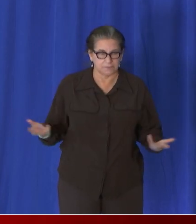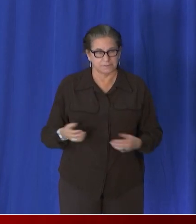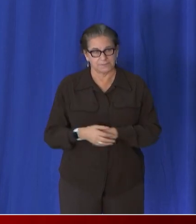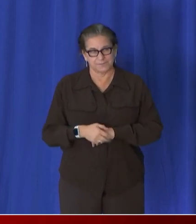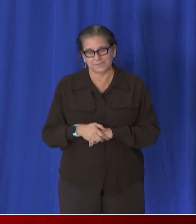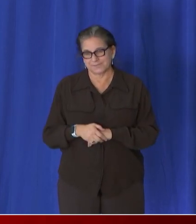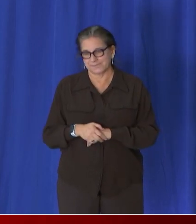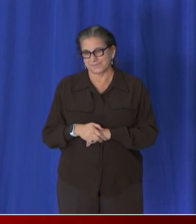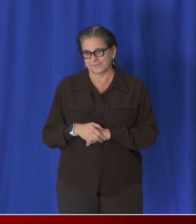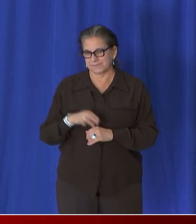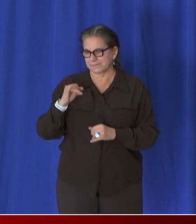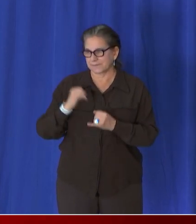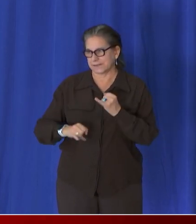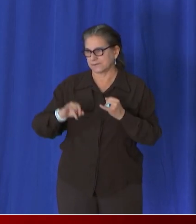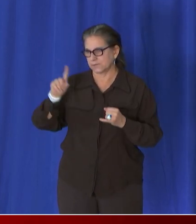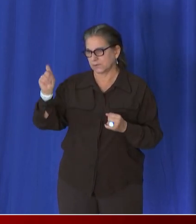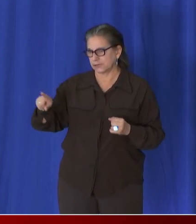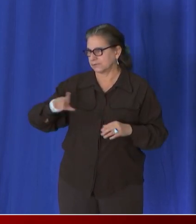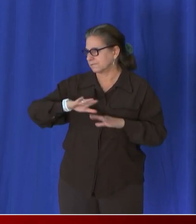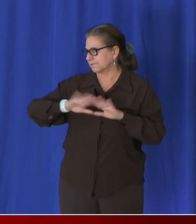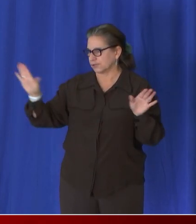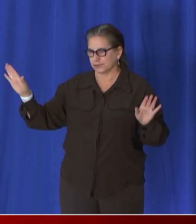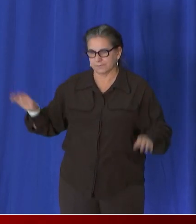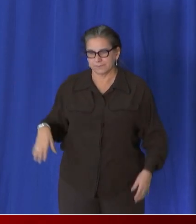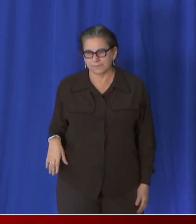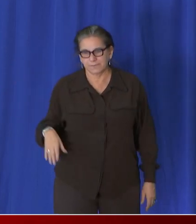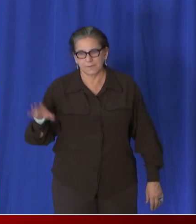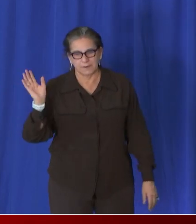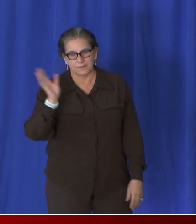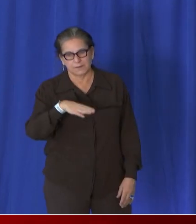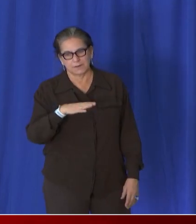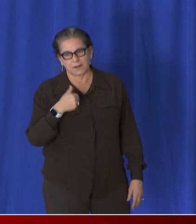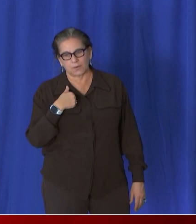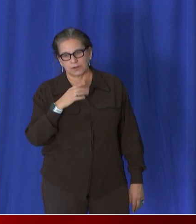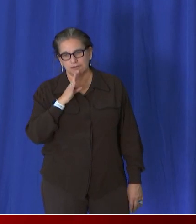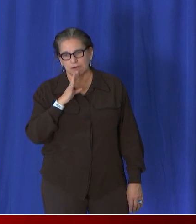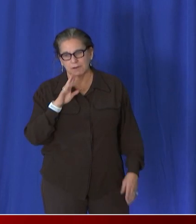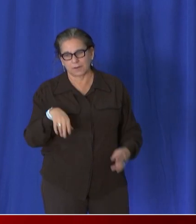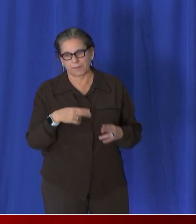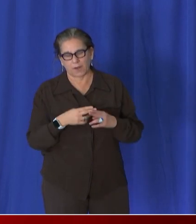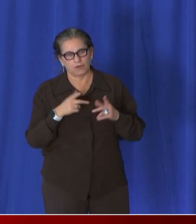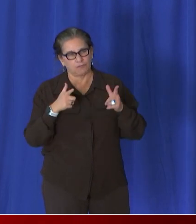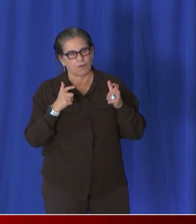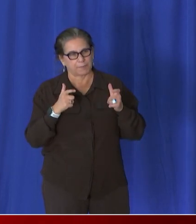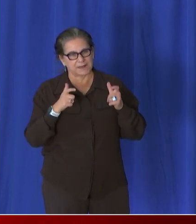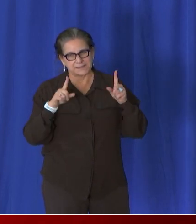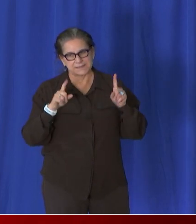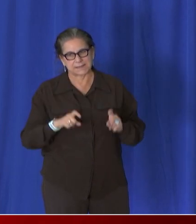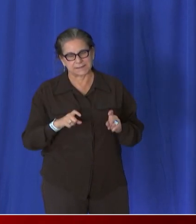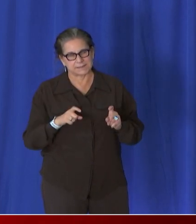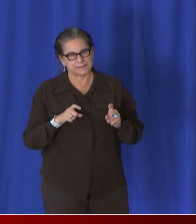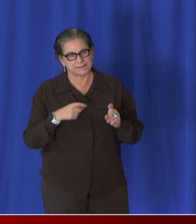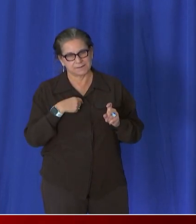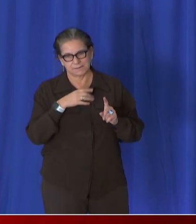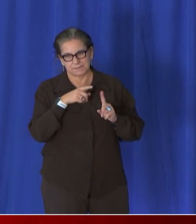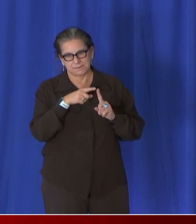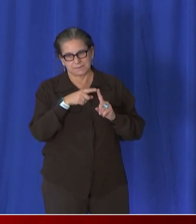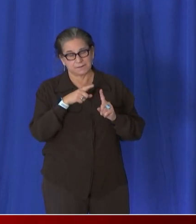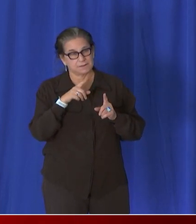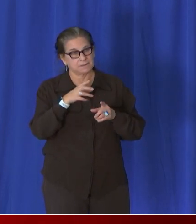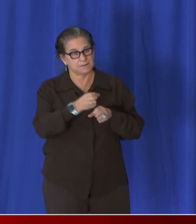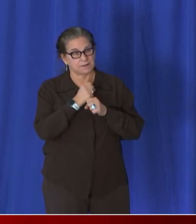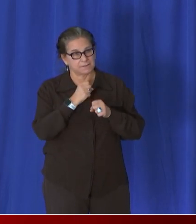Yes, and last question. Yes. Going back to the rapid tests that are now available at the libraries, is there any concern that people might try to take advantage of that? Because I can